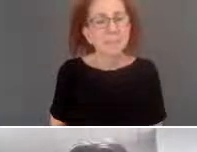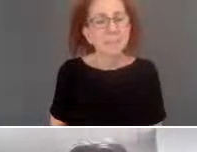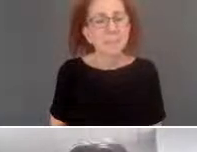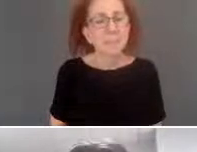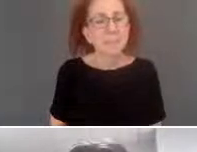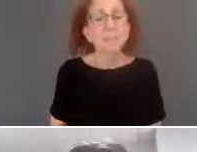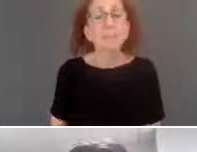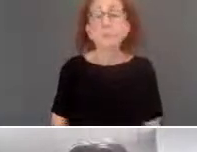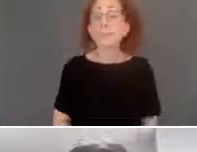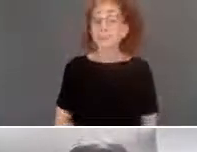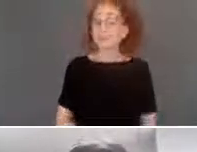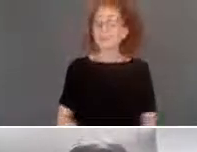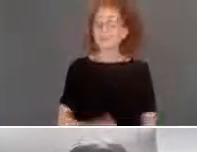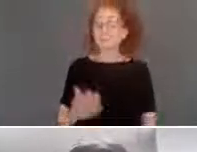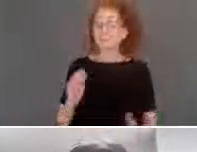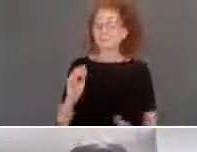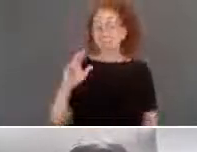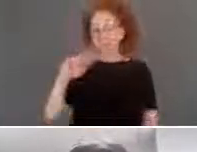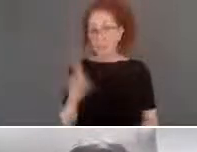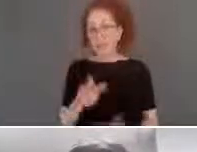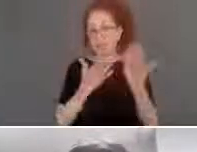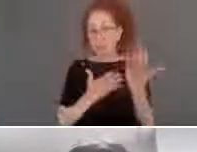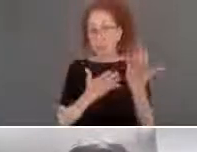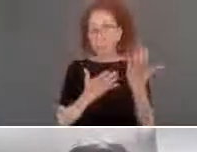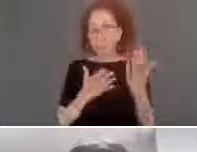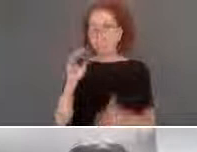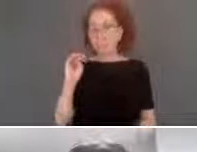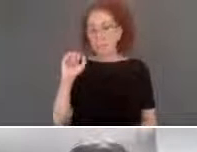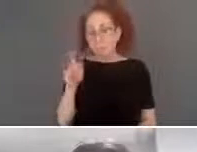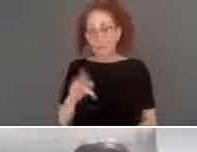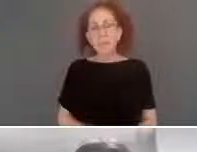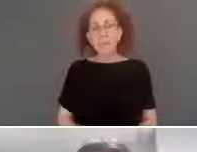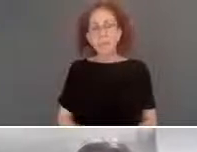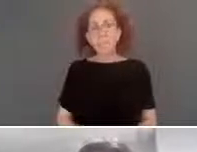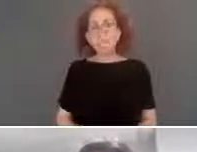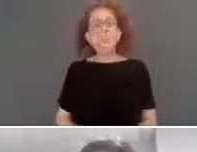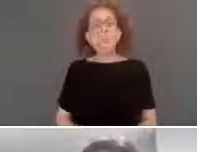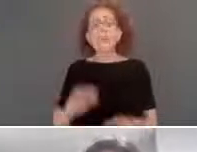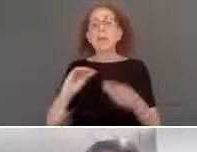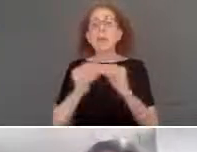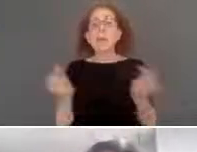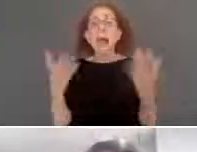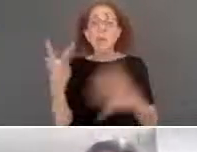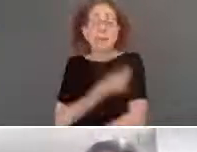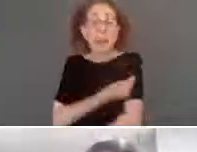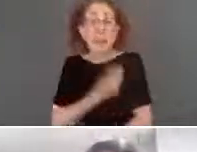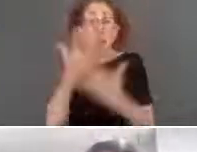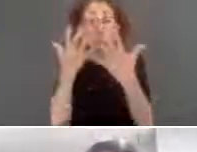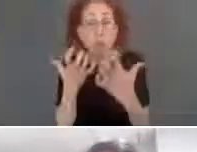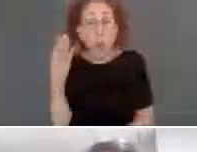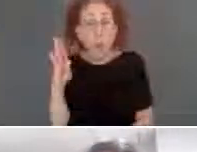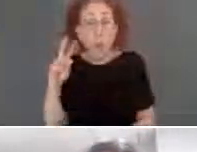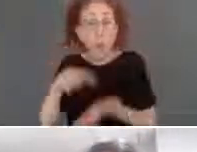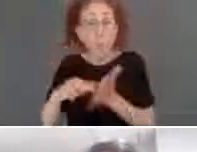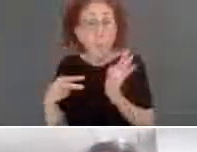And this is a map of our city and the vaccination rates. And you can see the darker blue areas are where we